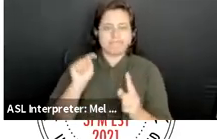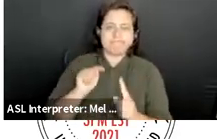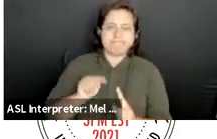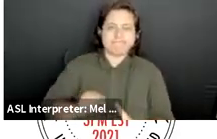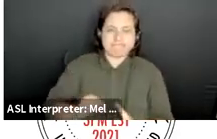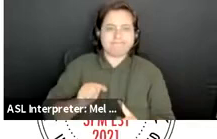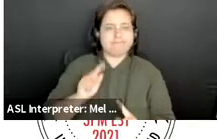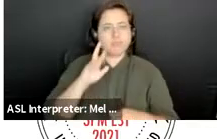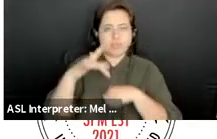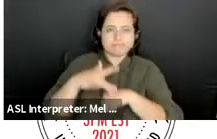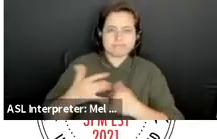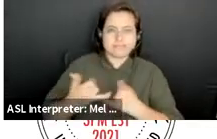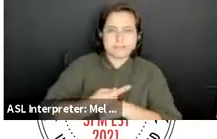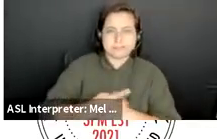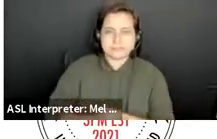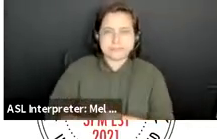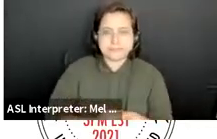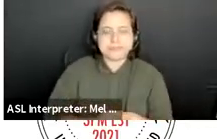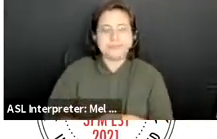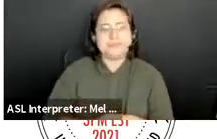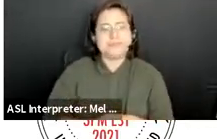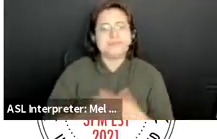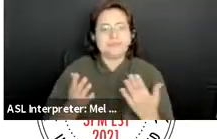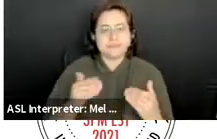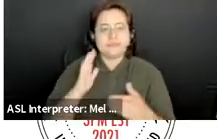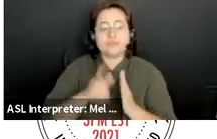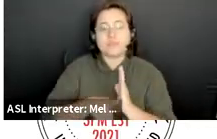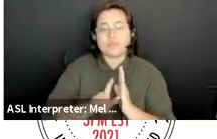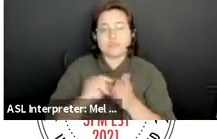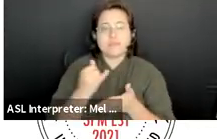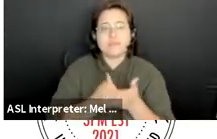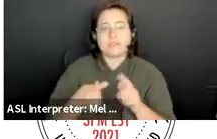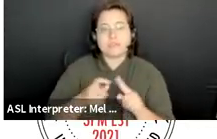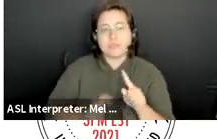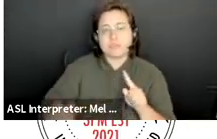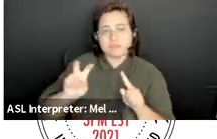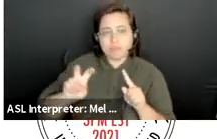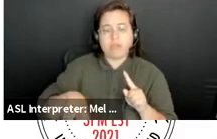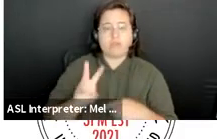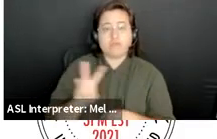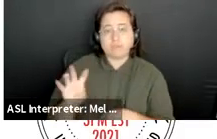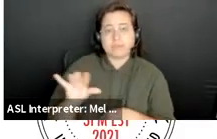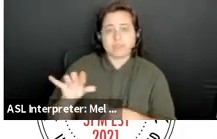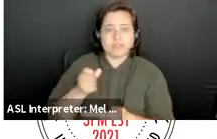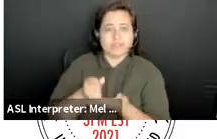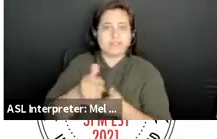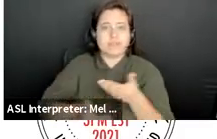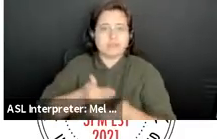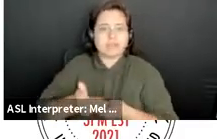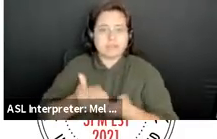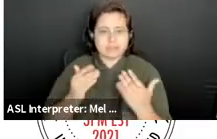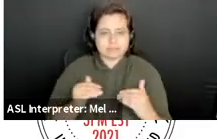that we'll cover today. We'll review the Artists from Abroad website and the visa process. We'll go over COVID-19